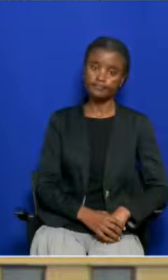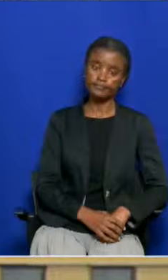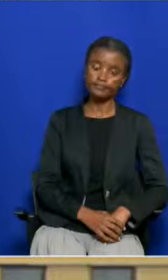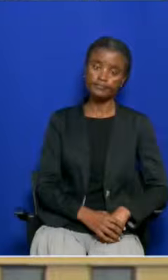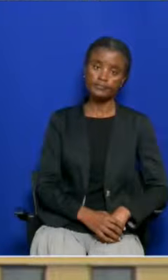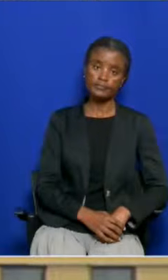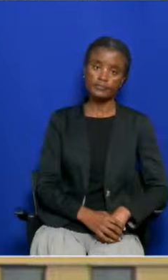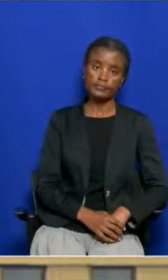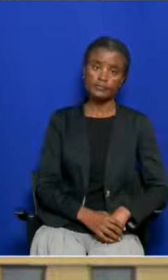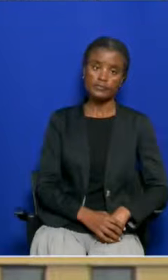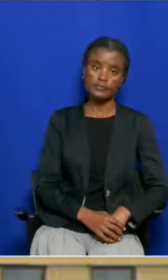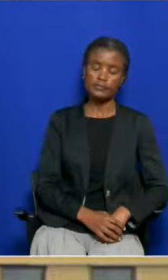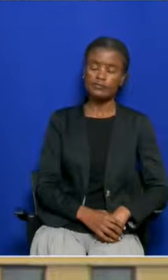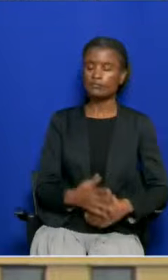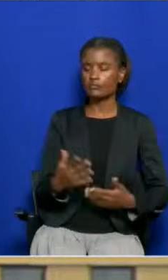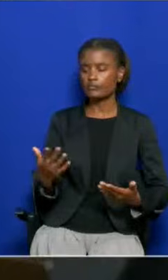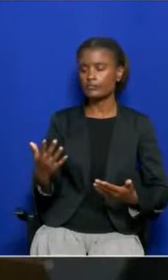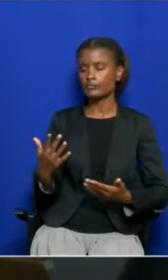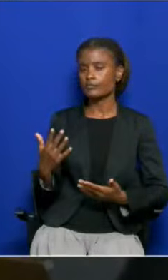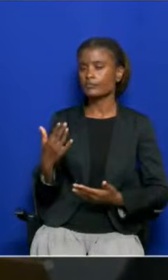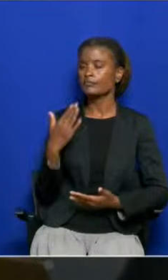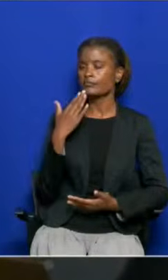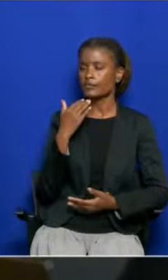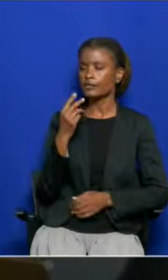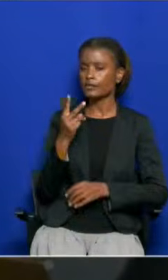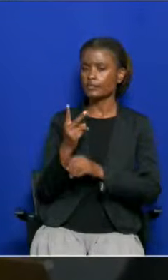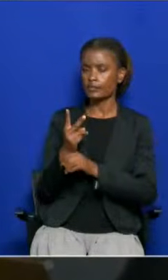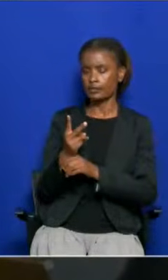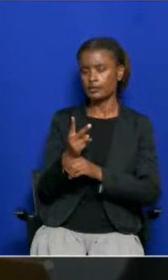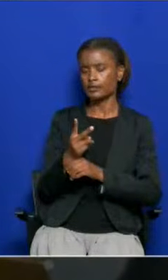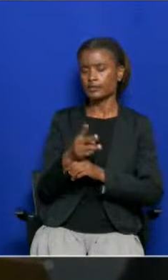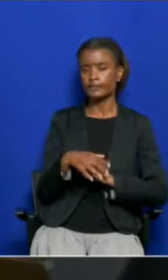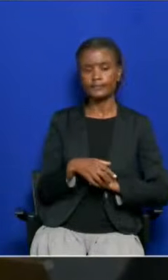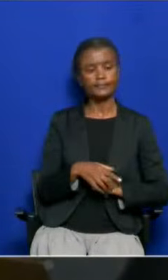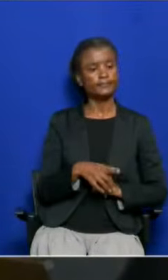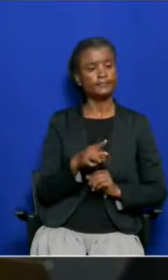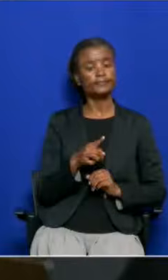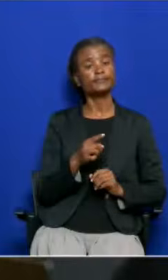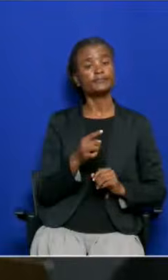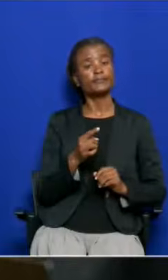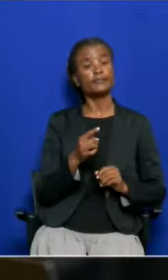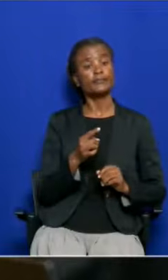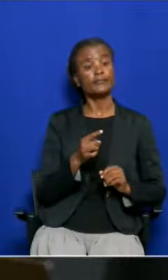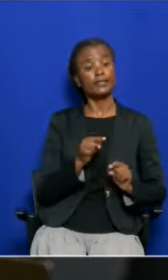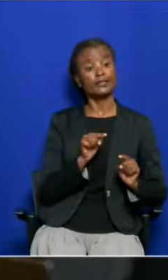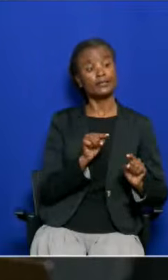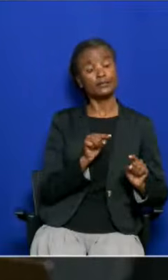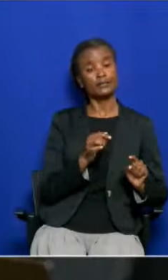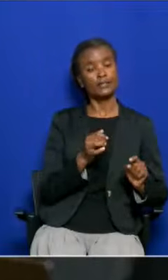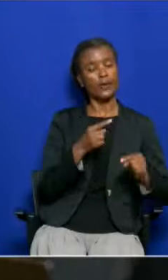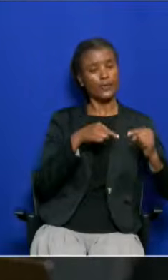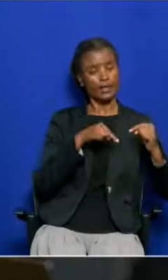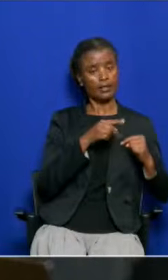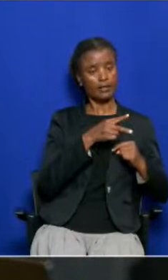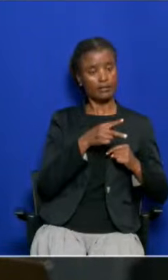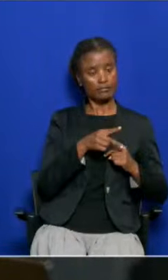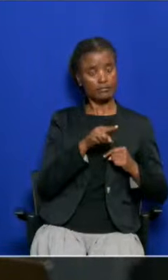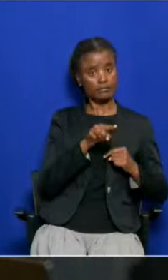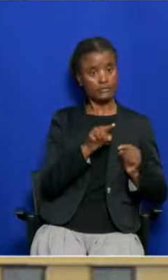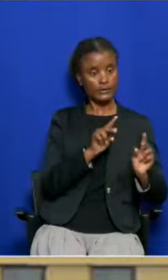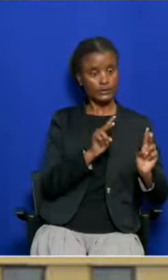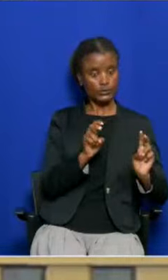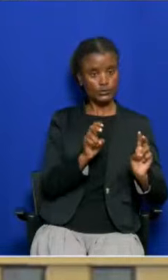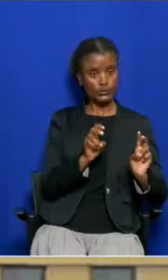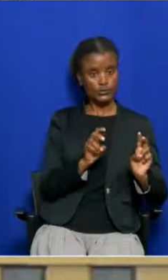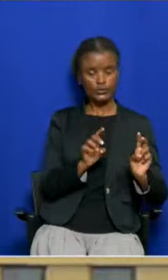Can you repeat that again? Well, to go back to how we got here, it was, What other plans did I